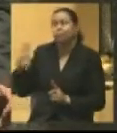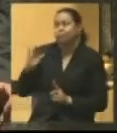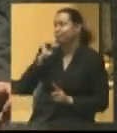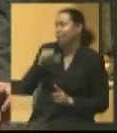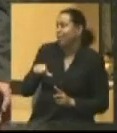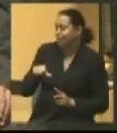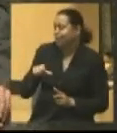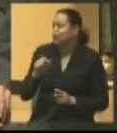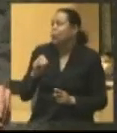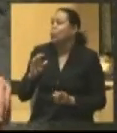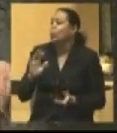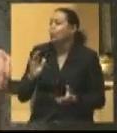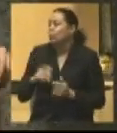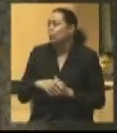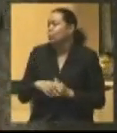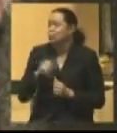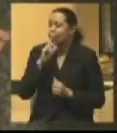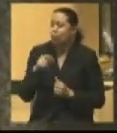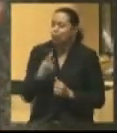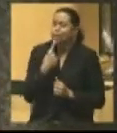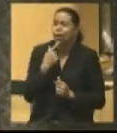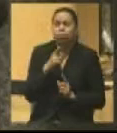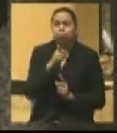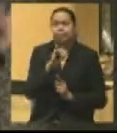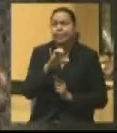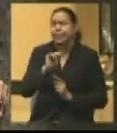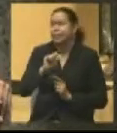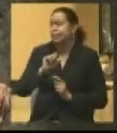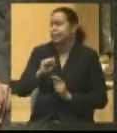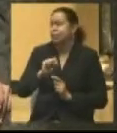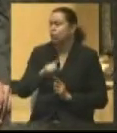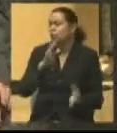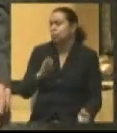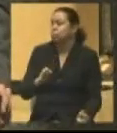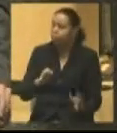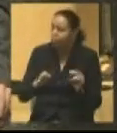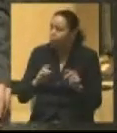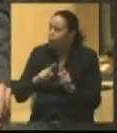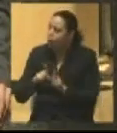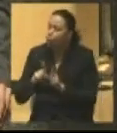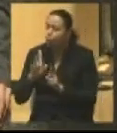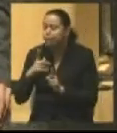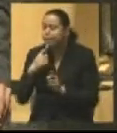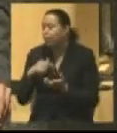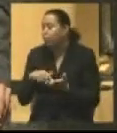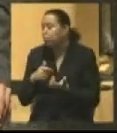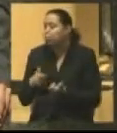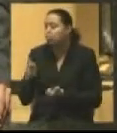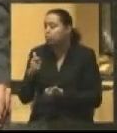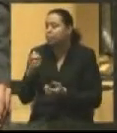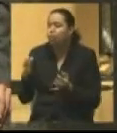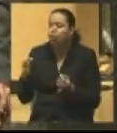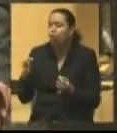forever. So it's not simply that they say it's dicta. Some of them, they all do say that. But they'll also say things like the Supreme Court